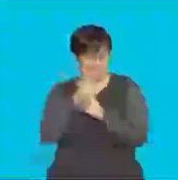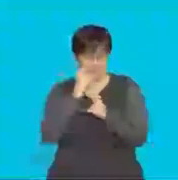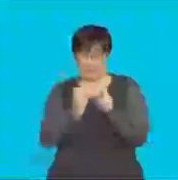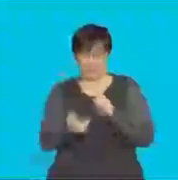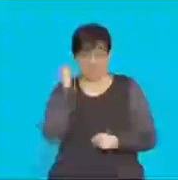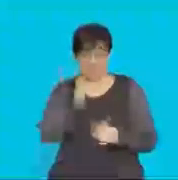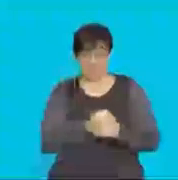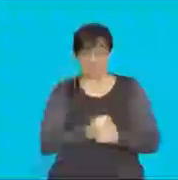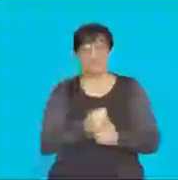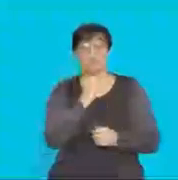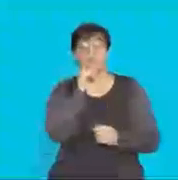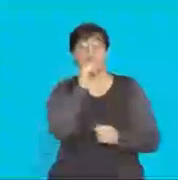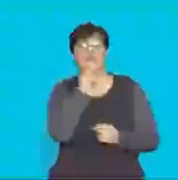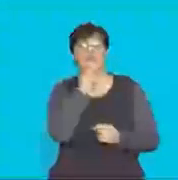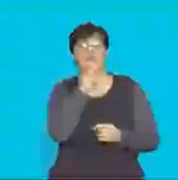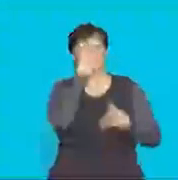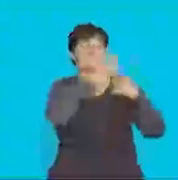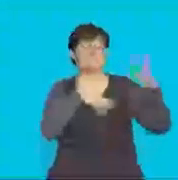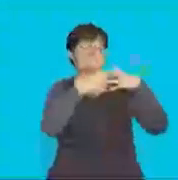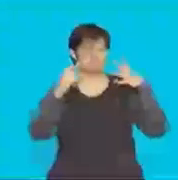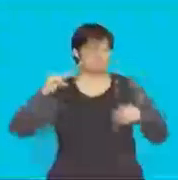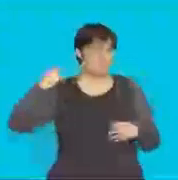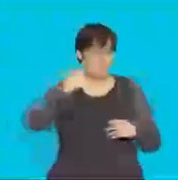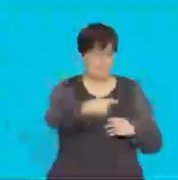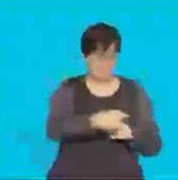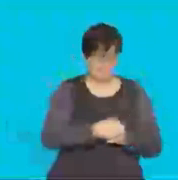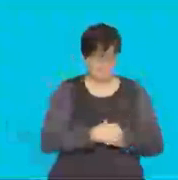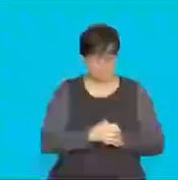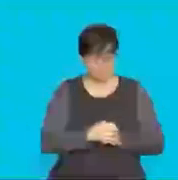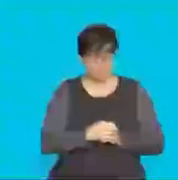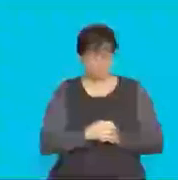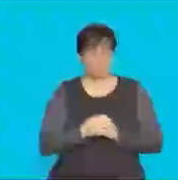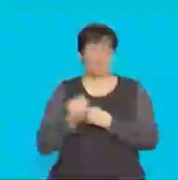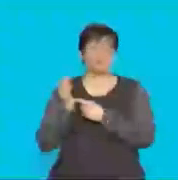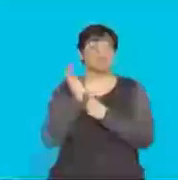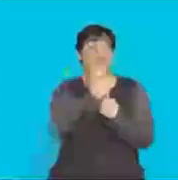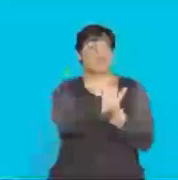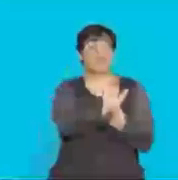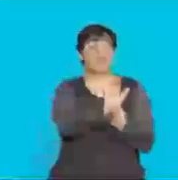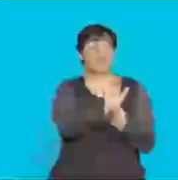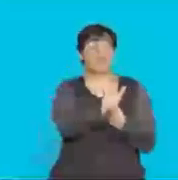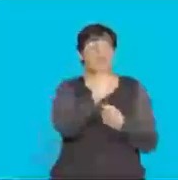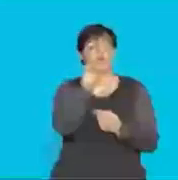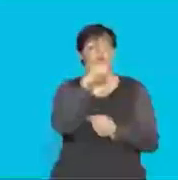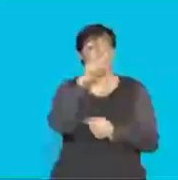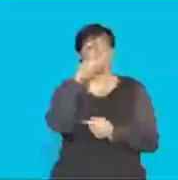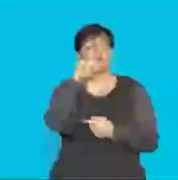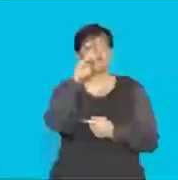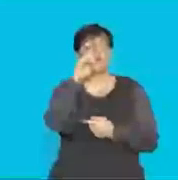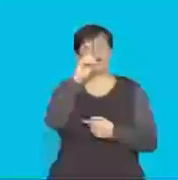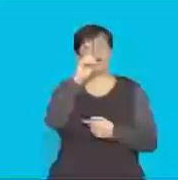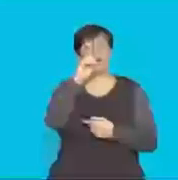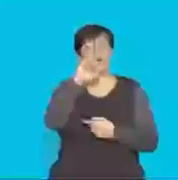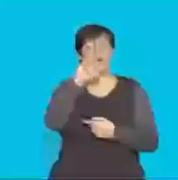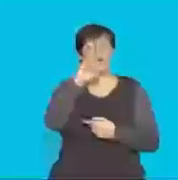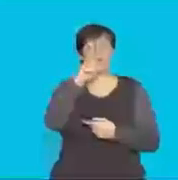of a genetic diagram, or a diagram, show the genotypic results that would